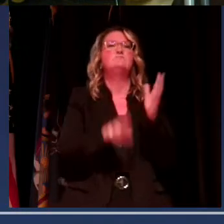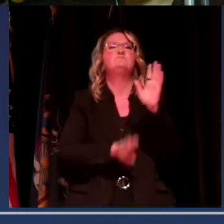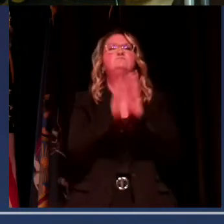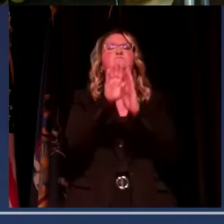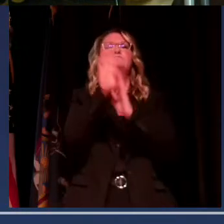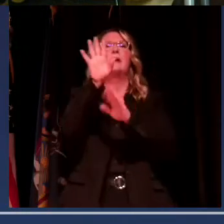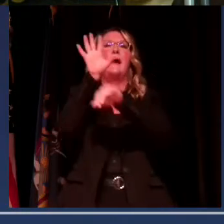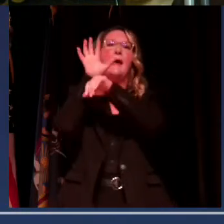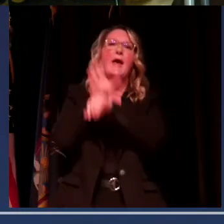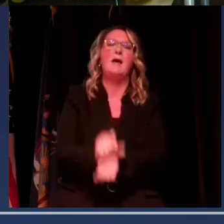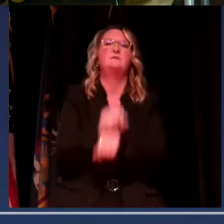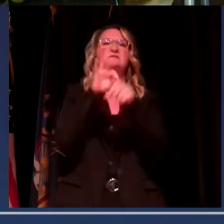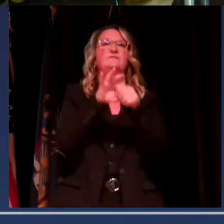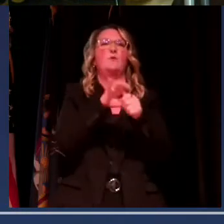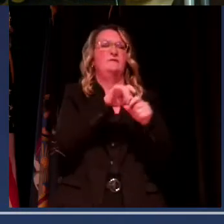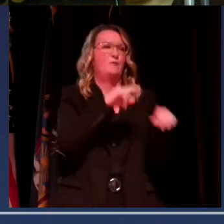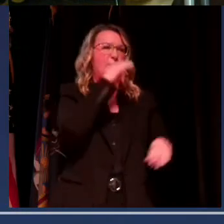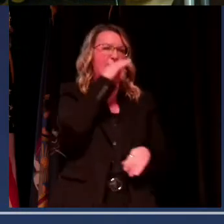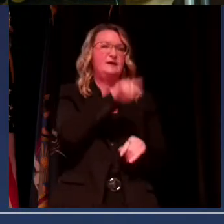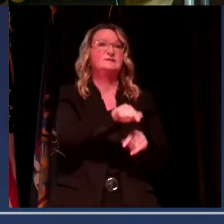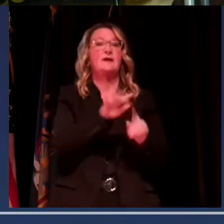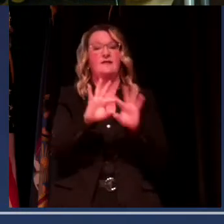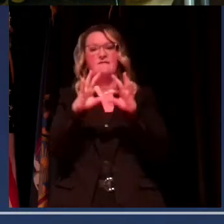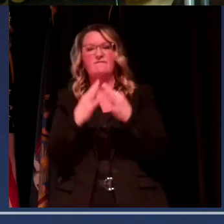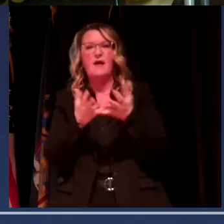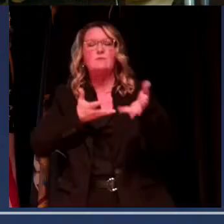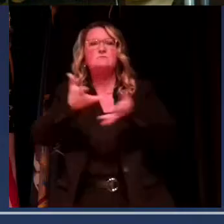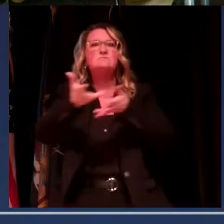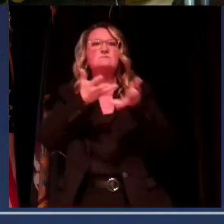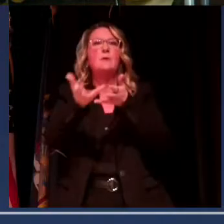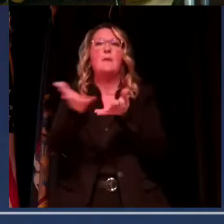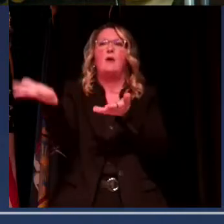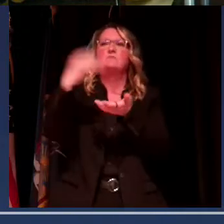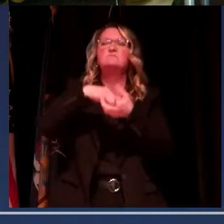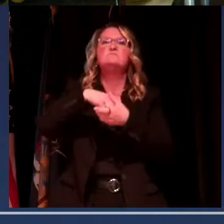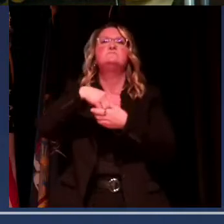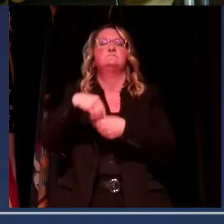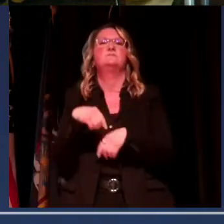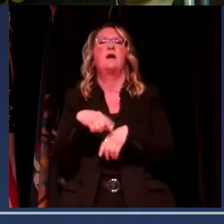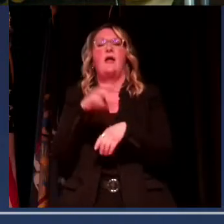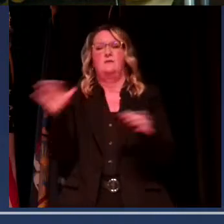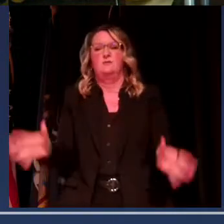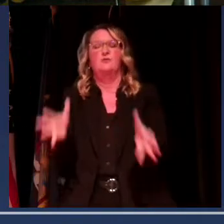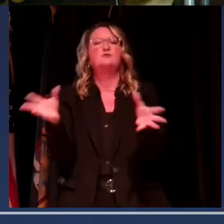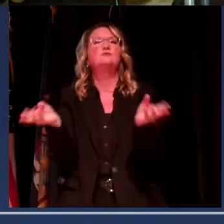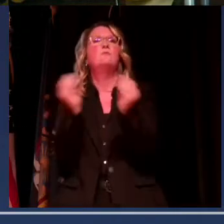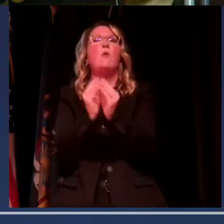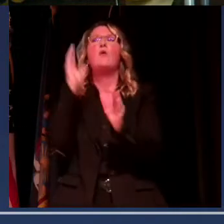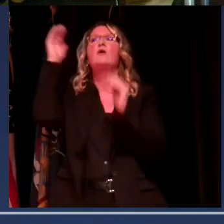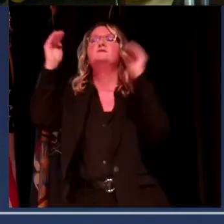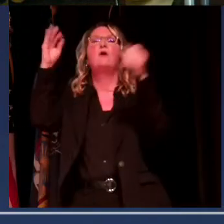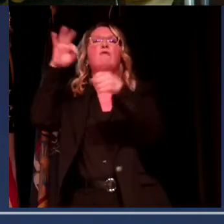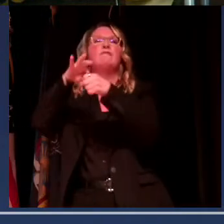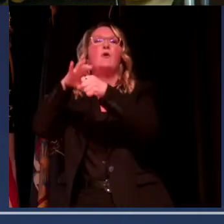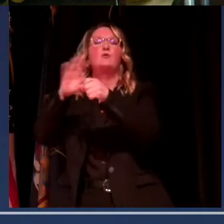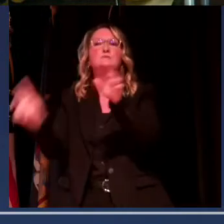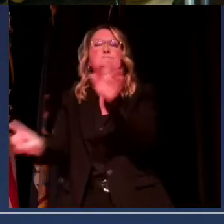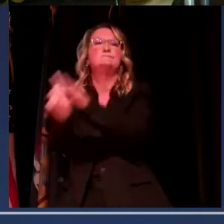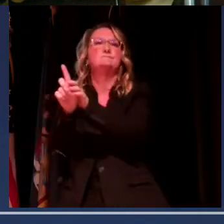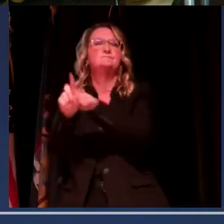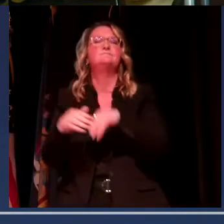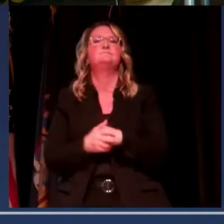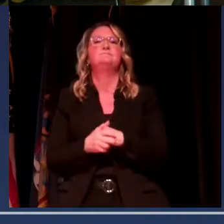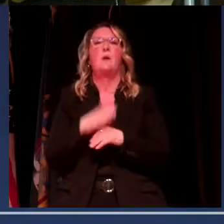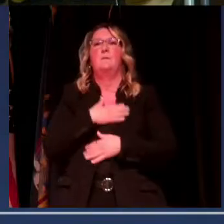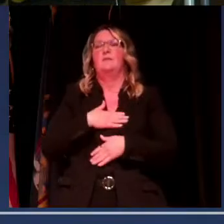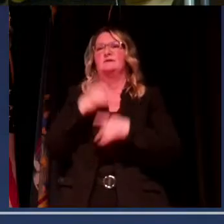children, increasing family communication about engaged citizenship, and encouraging greater adult voter turnout. I am pleased